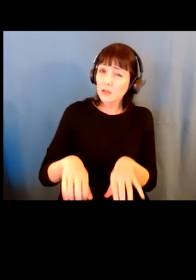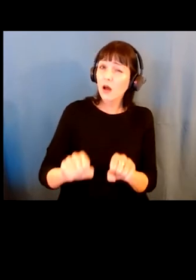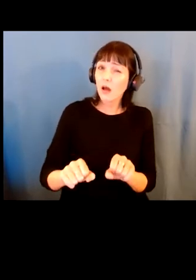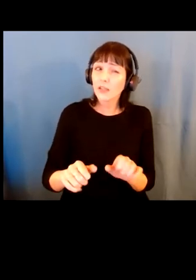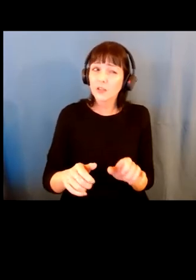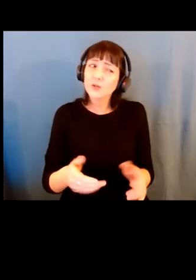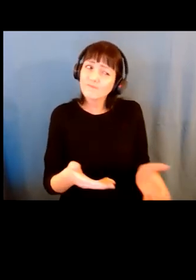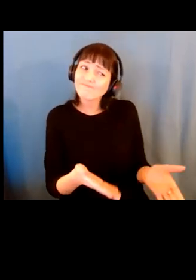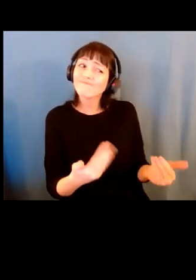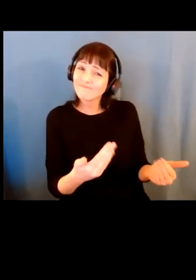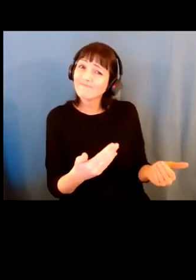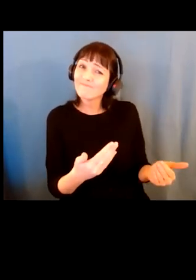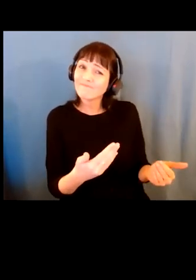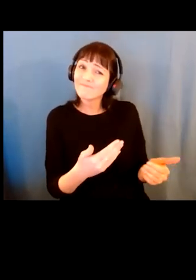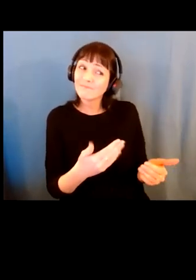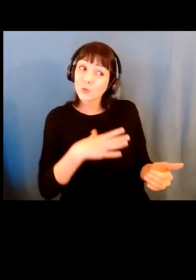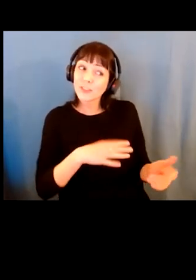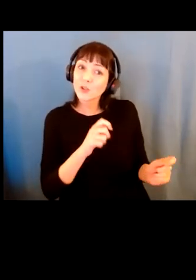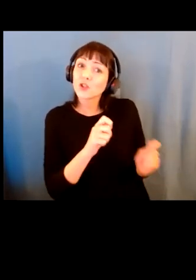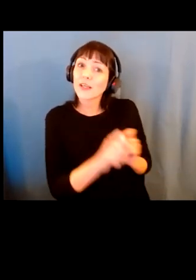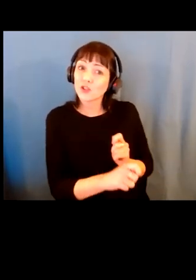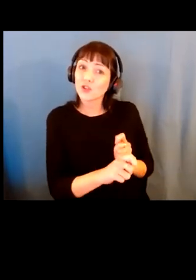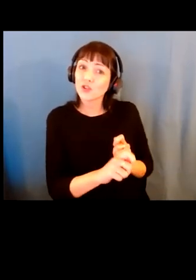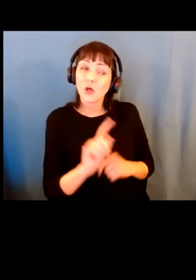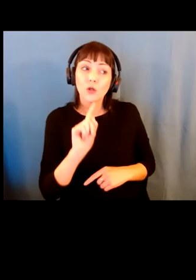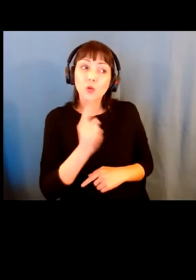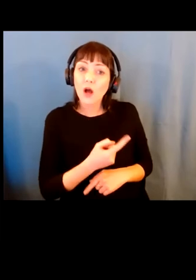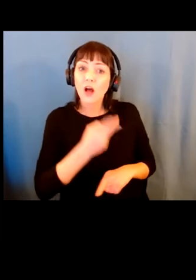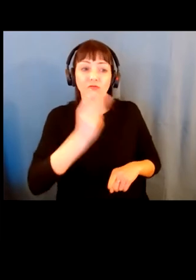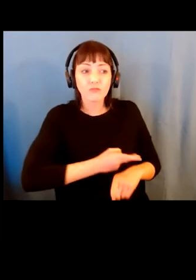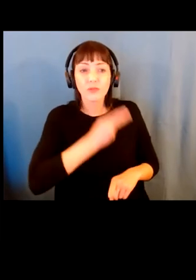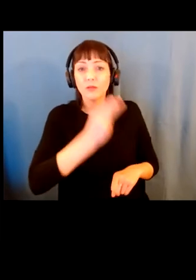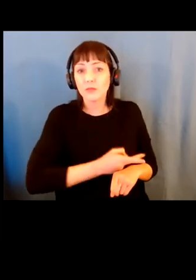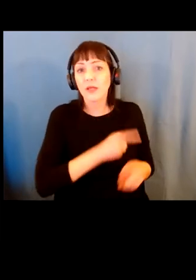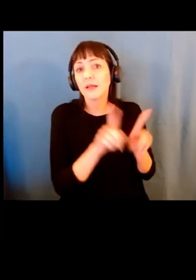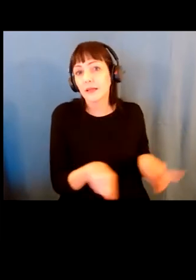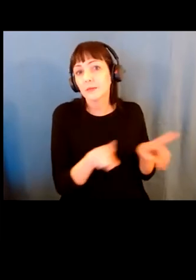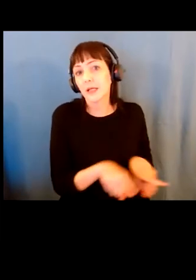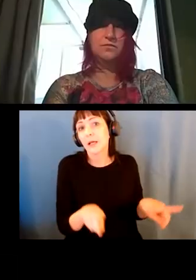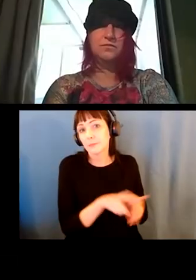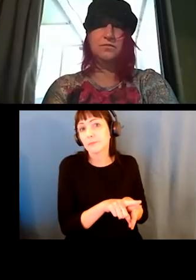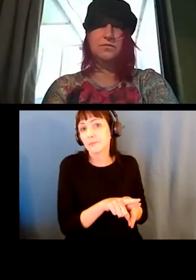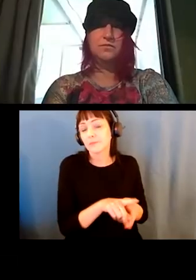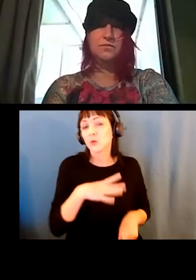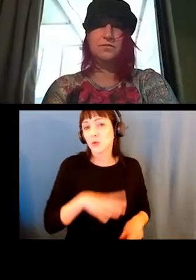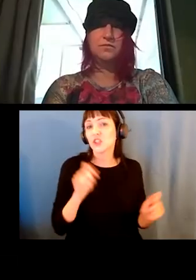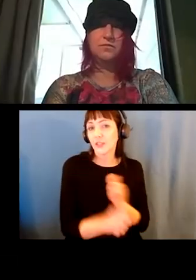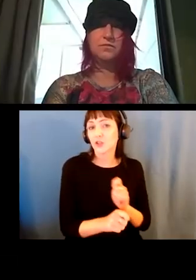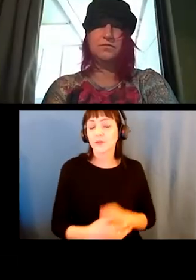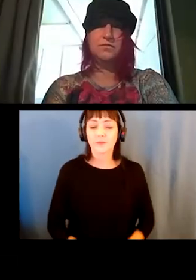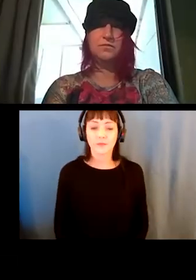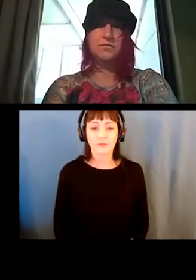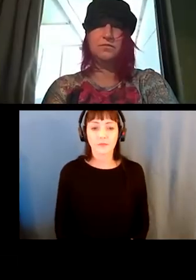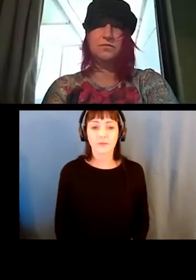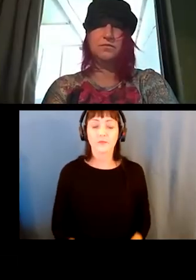to trying to change. You know, you can't keep telling old world stories to new world audiences. And one of the things I find interesting